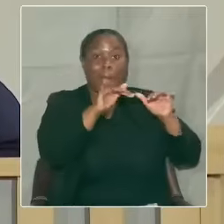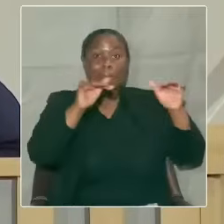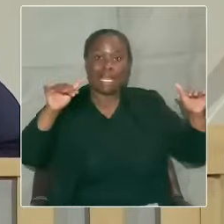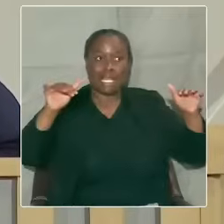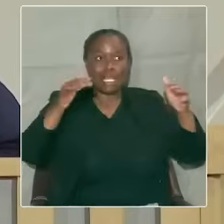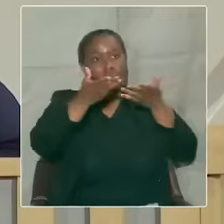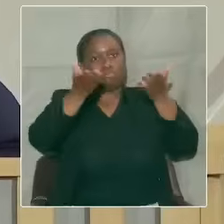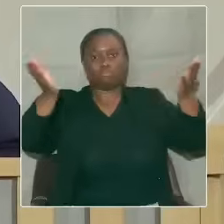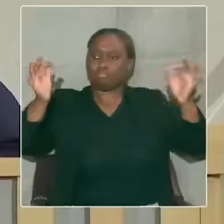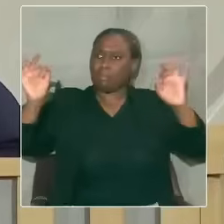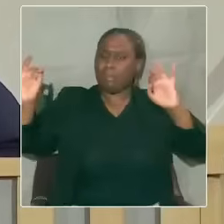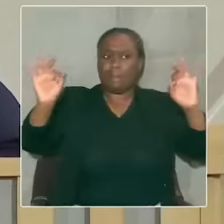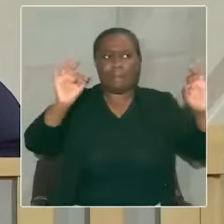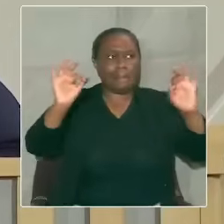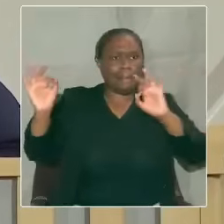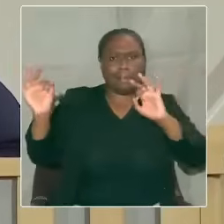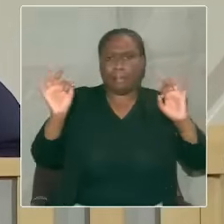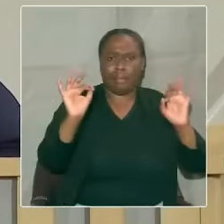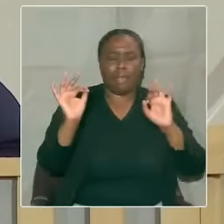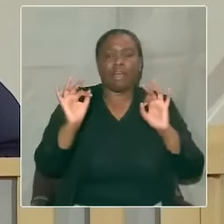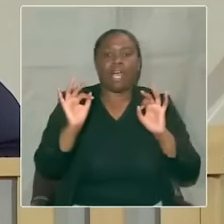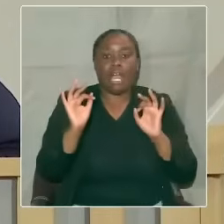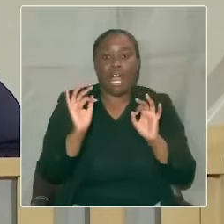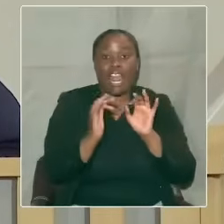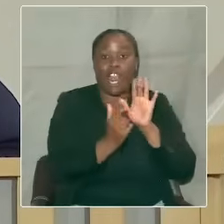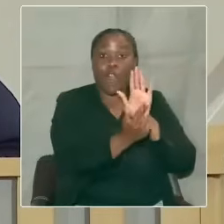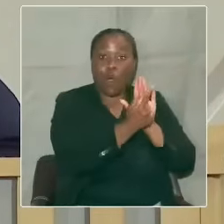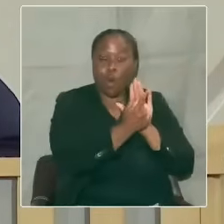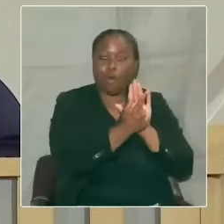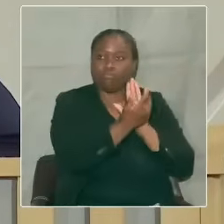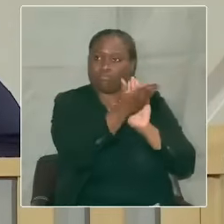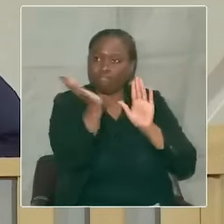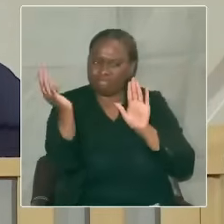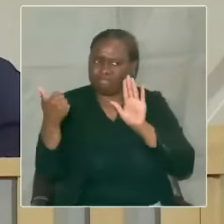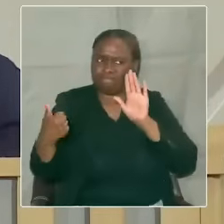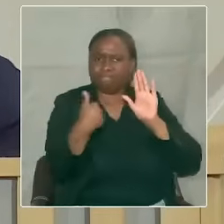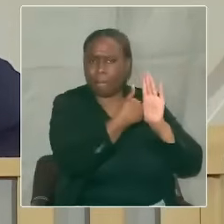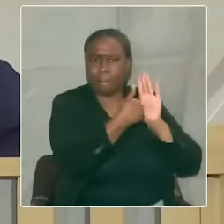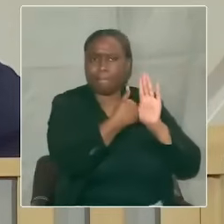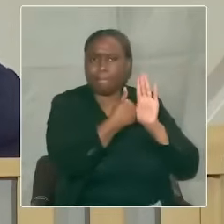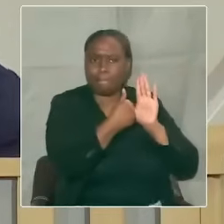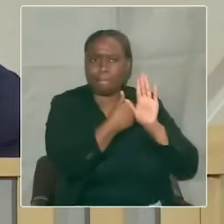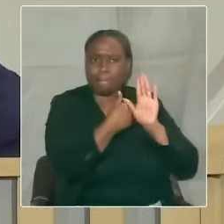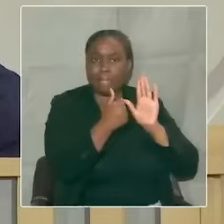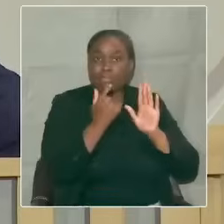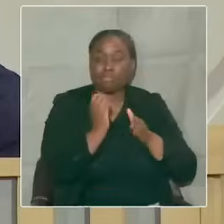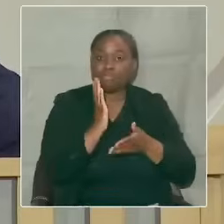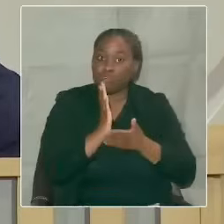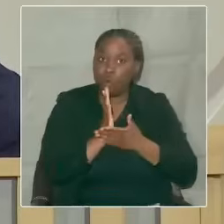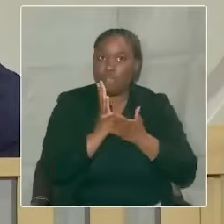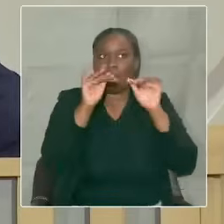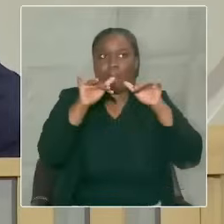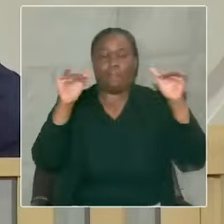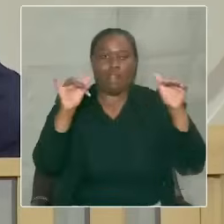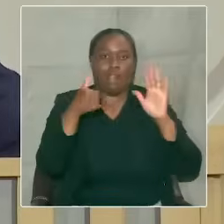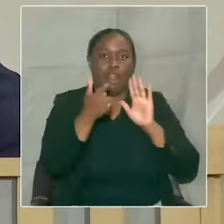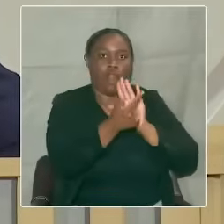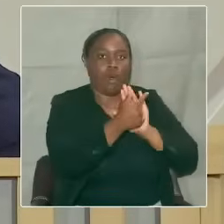and their property, and to uphold and enforce the law. Section